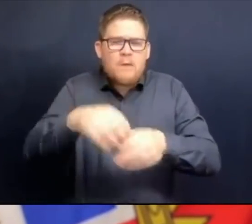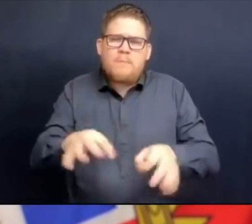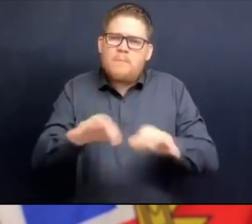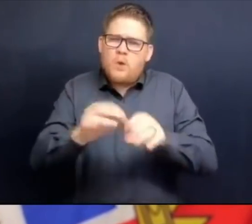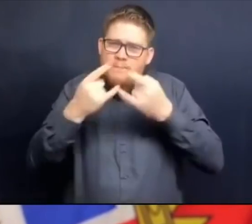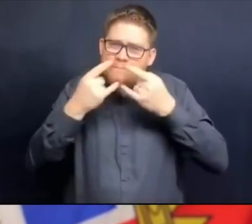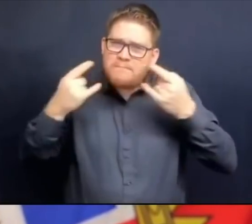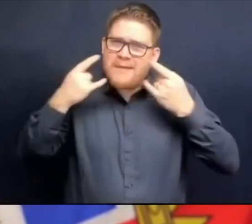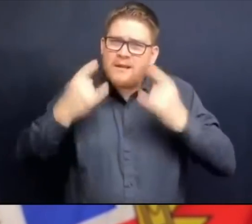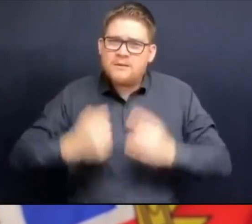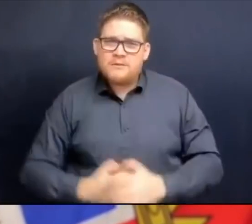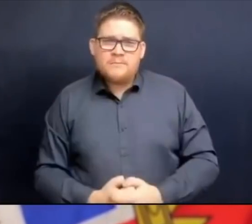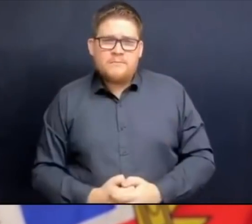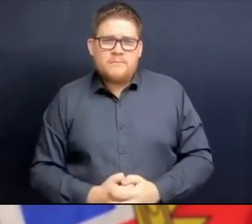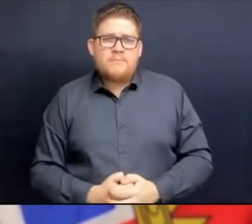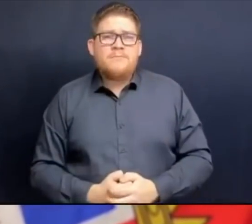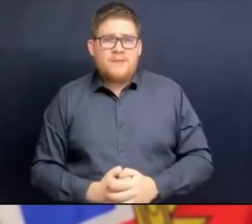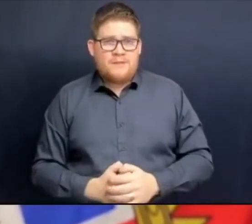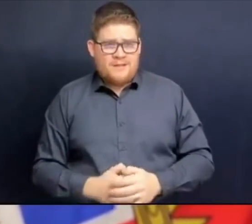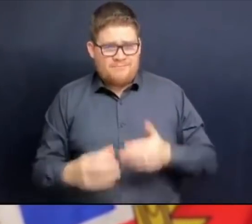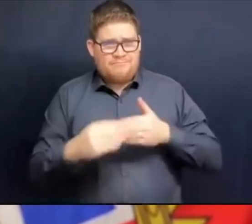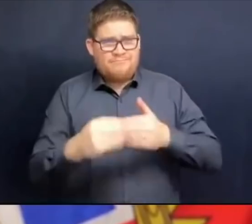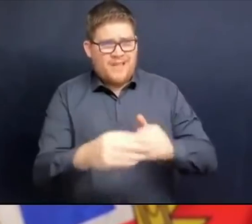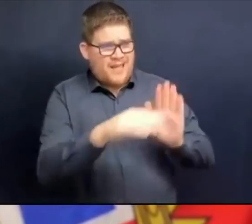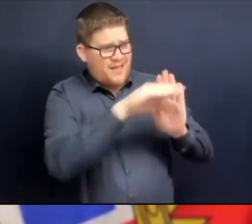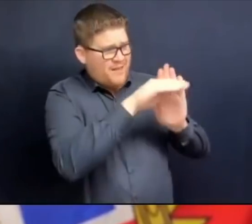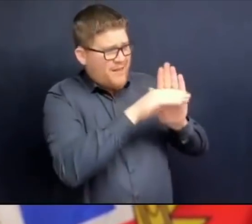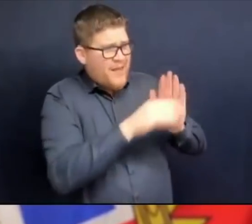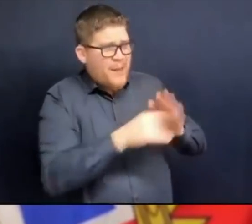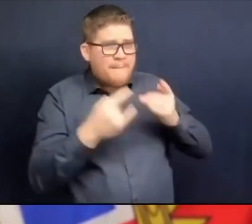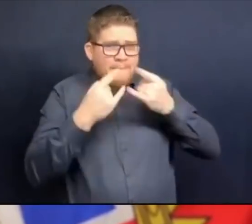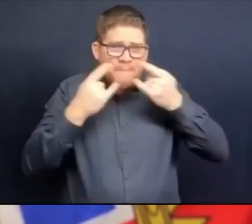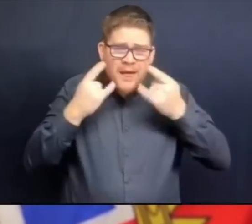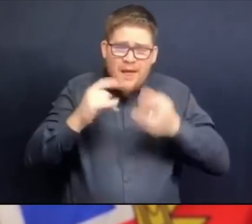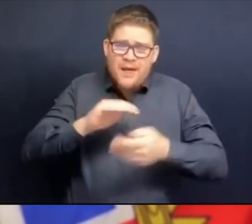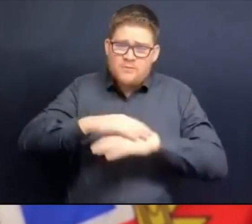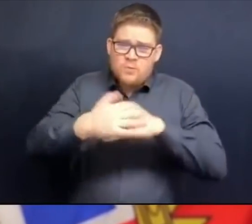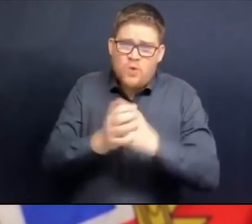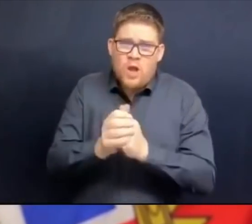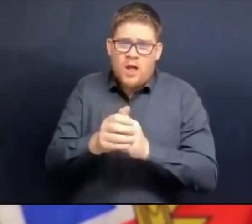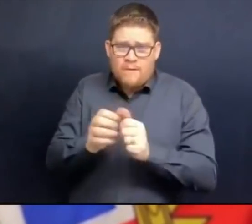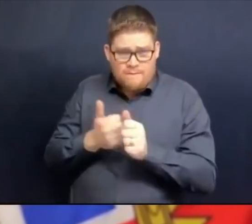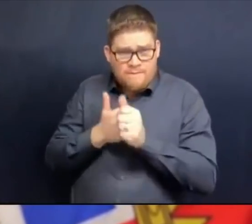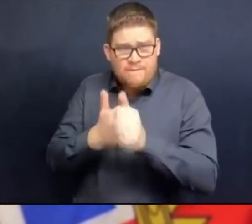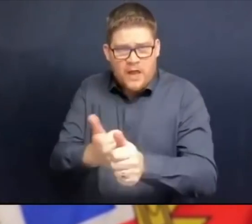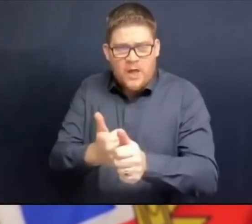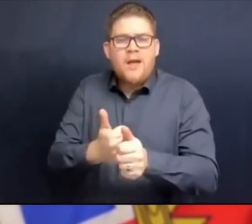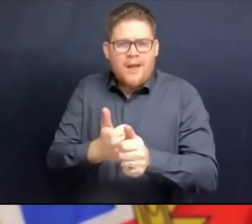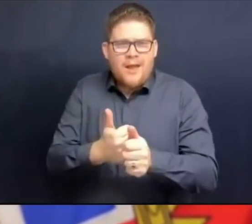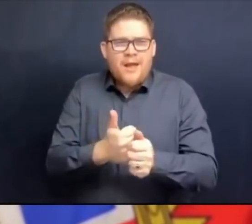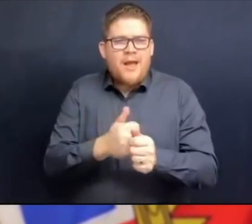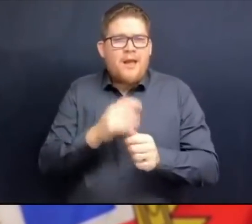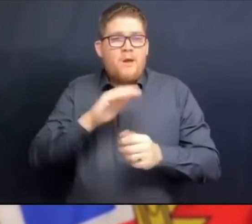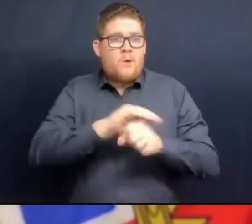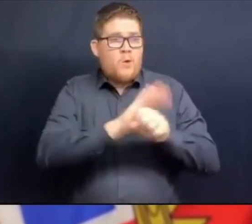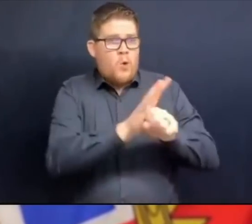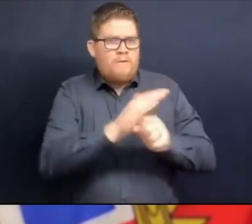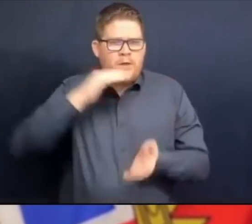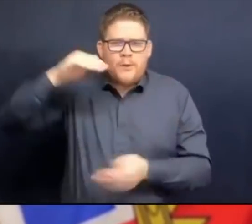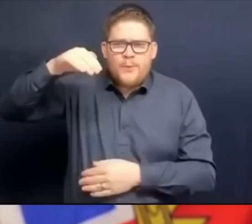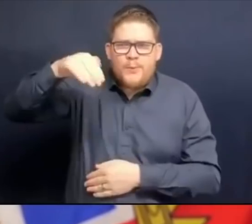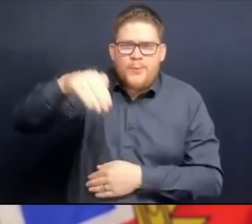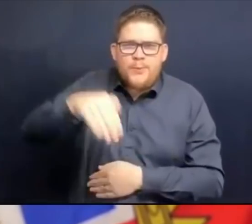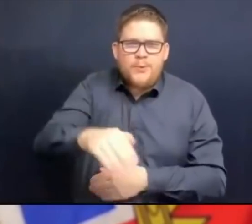us through this wave. And as we are transitioning, we will get to that point where we can have a sustainable